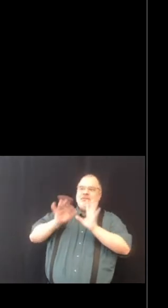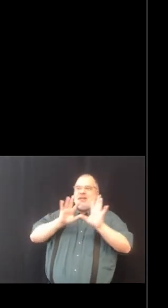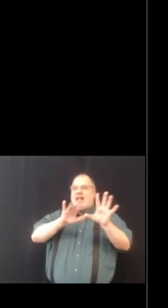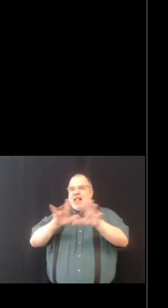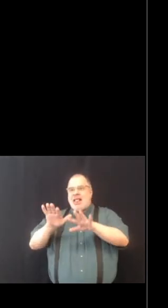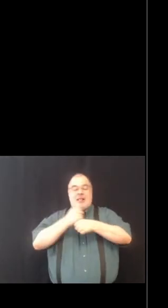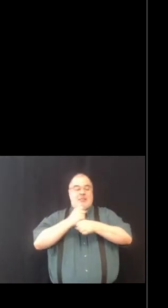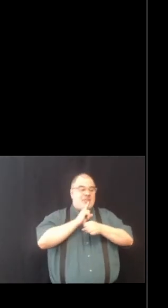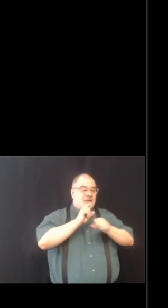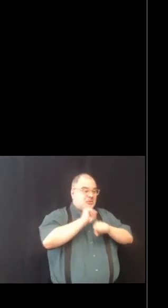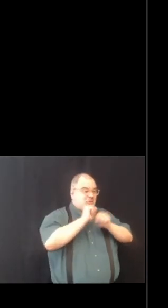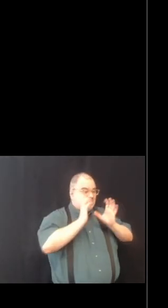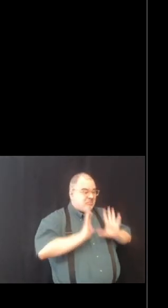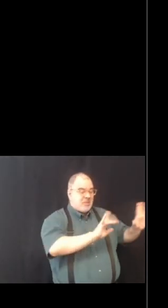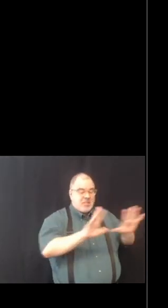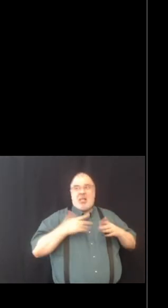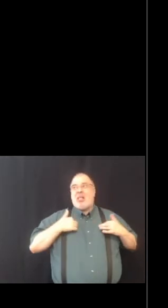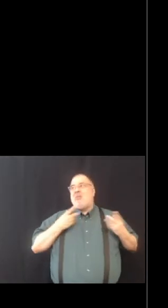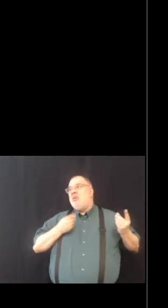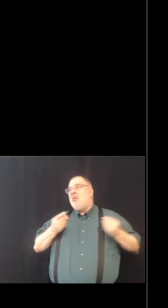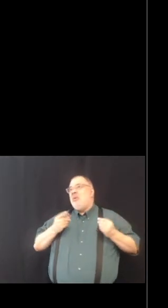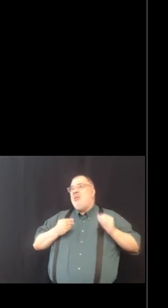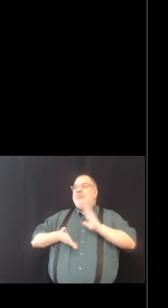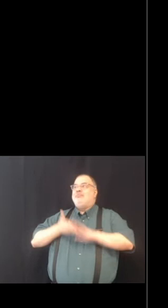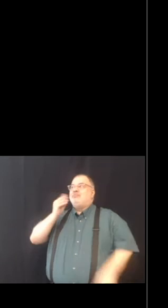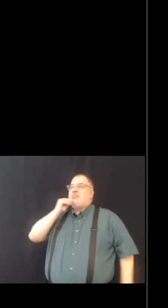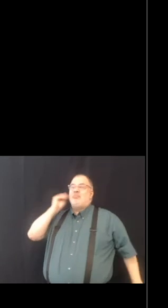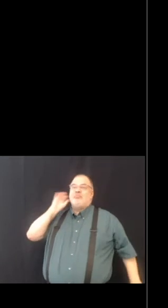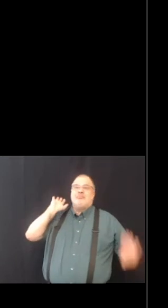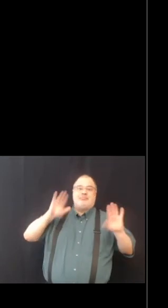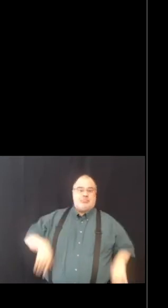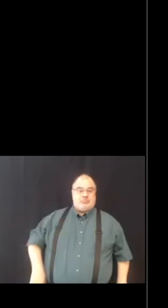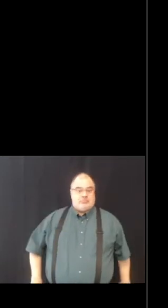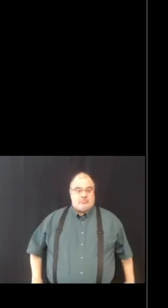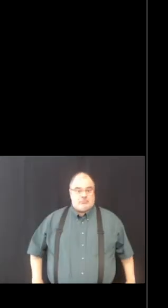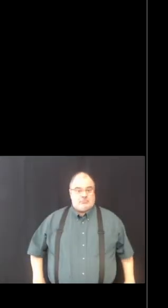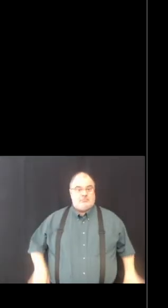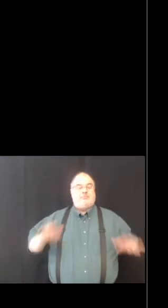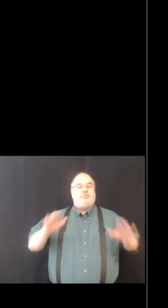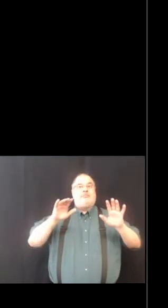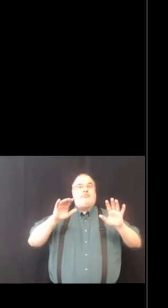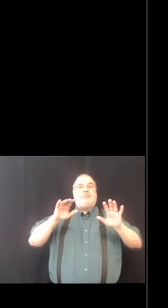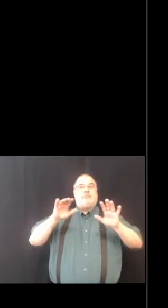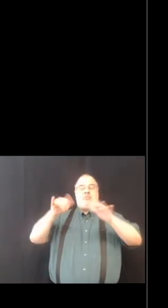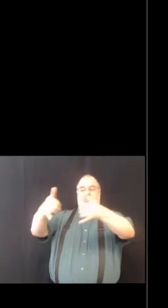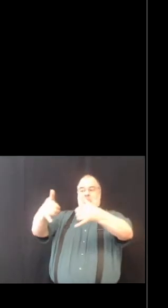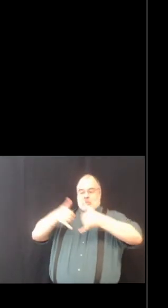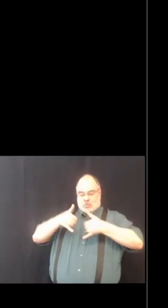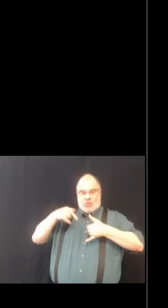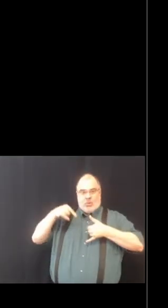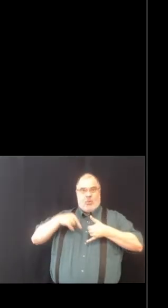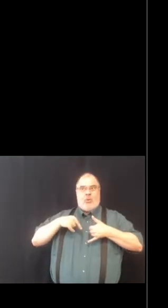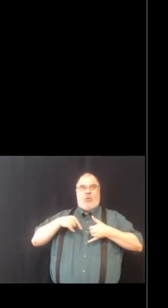okay, do your own tasks, head home, and call it a day. Receiving the nomination for this award gave